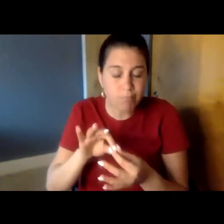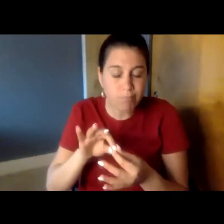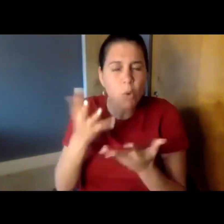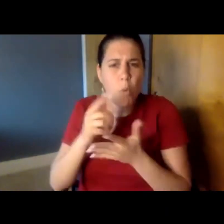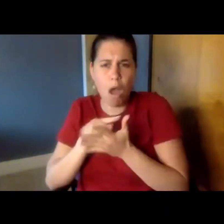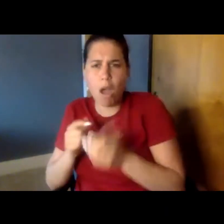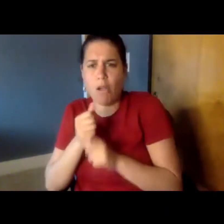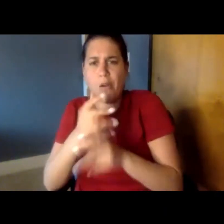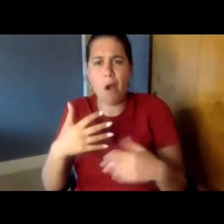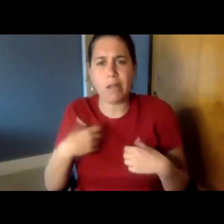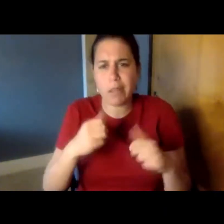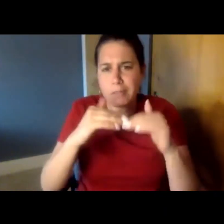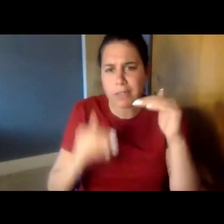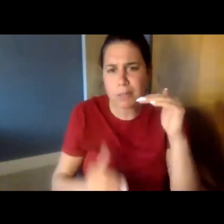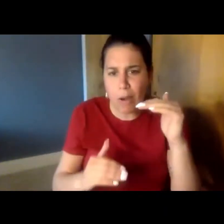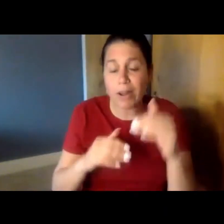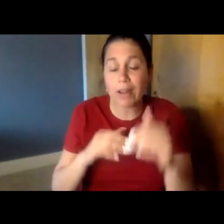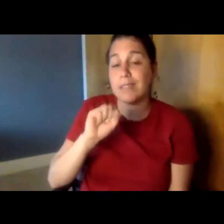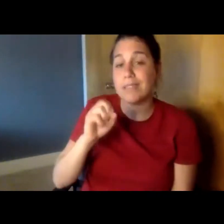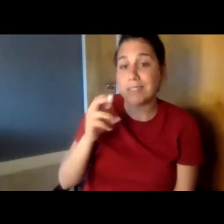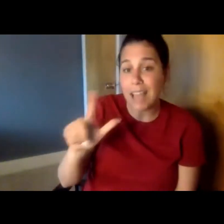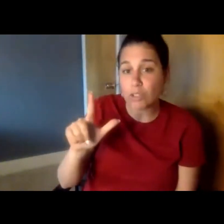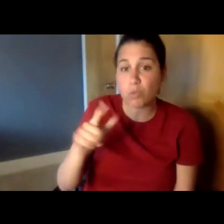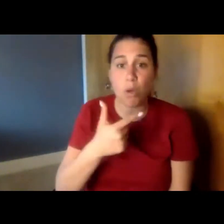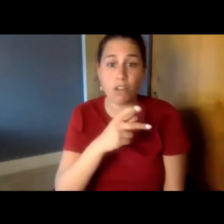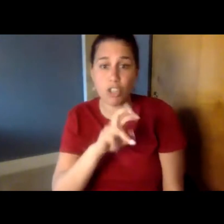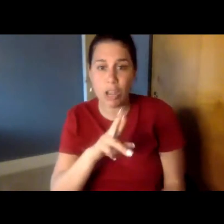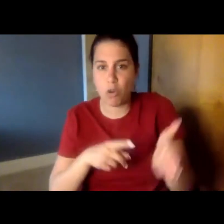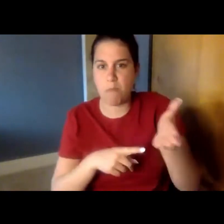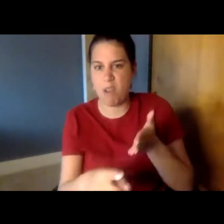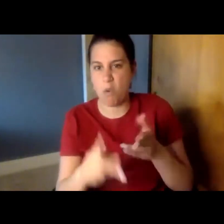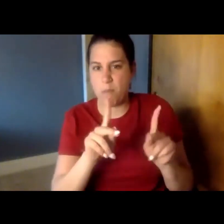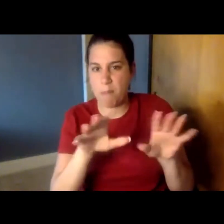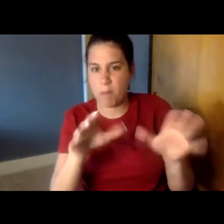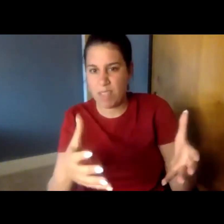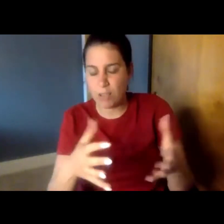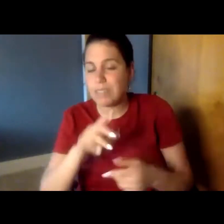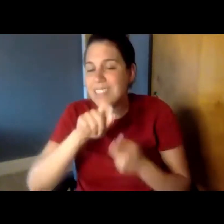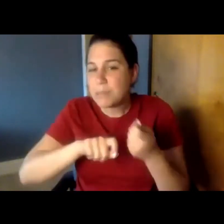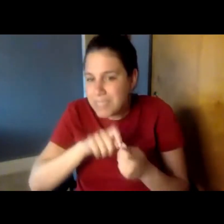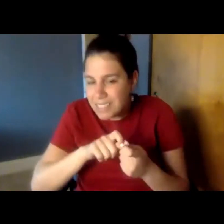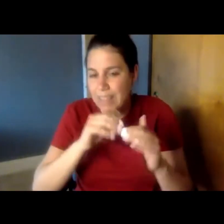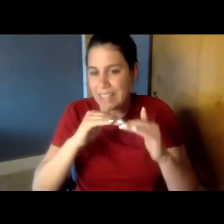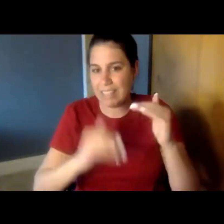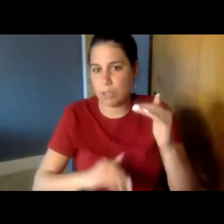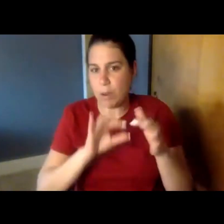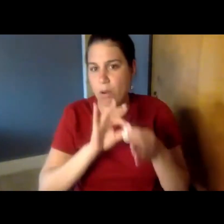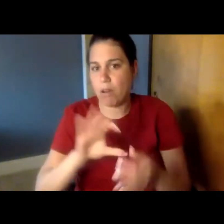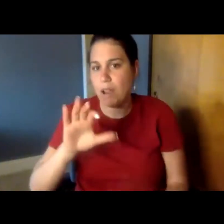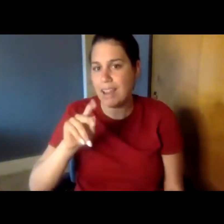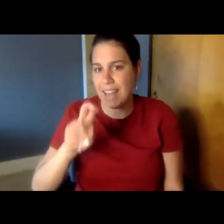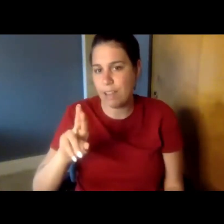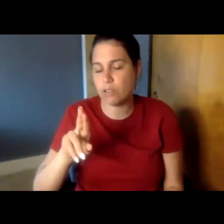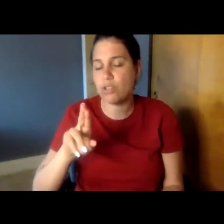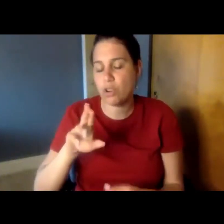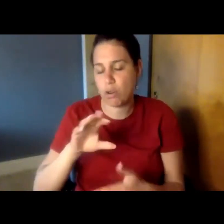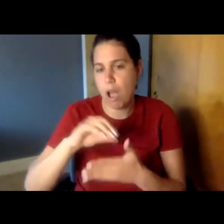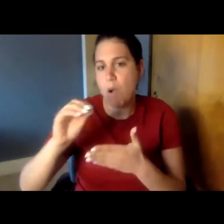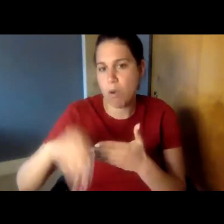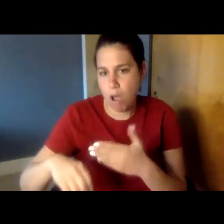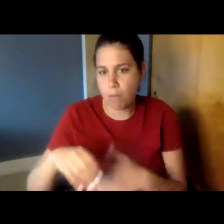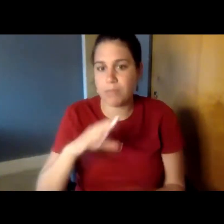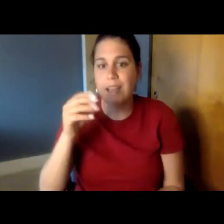health disparities among sexual and gender minority populations, specifically disparities in cancer-related health outcomes